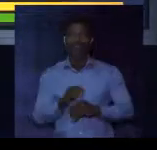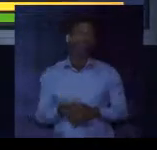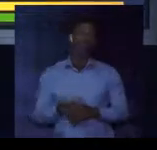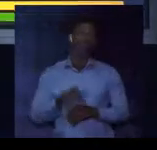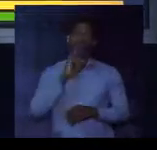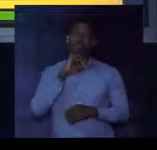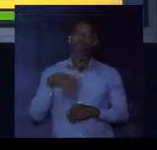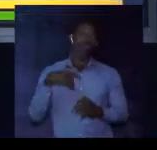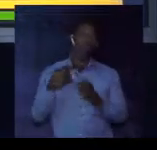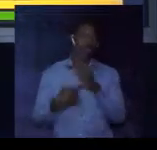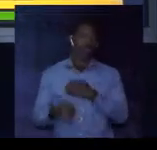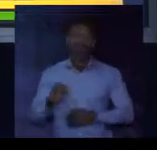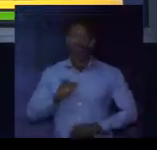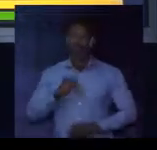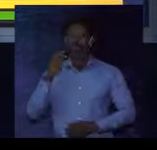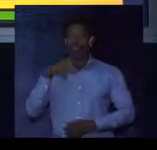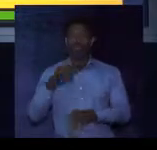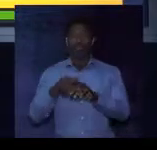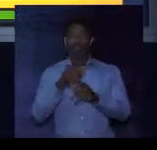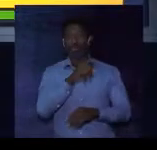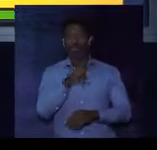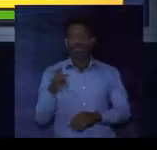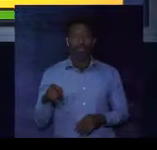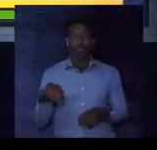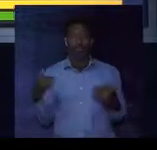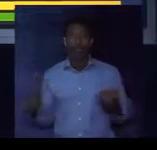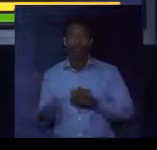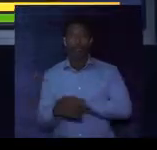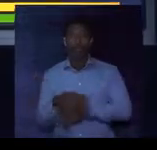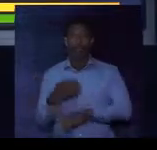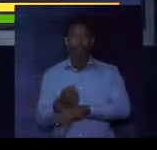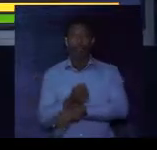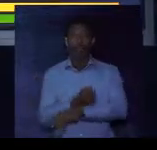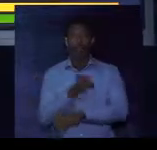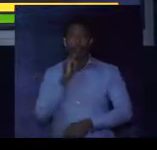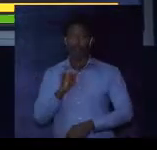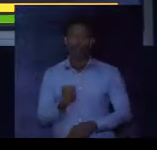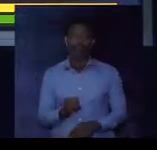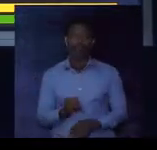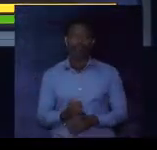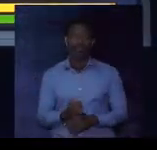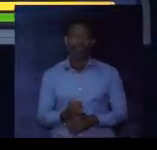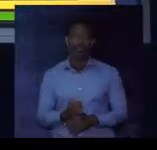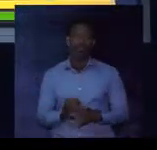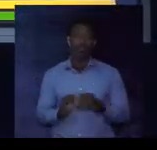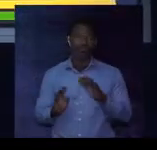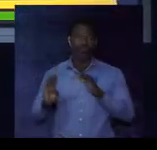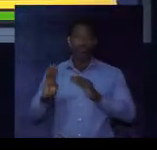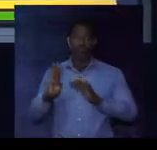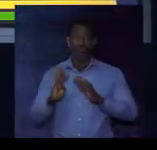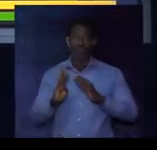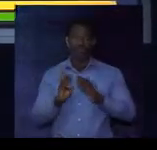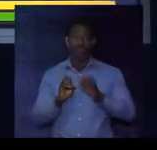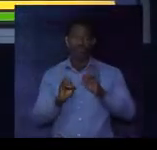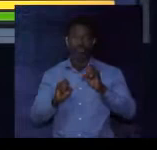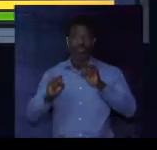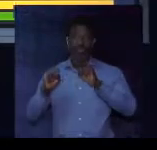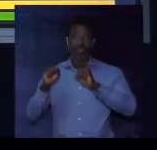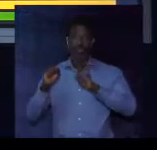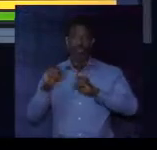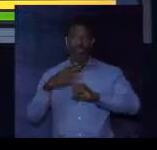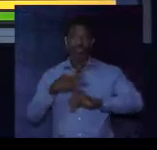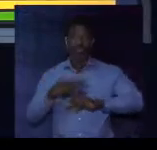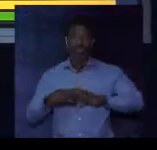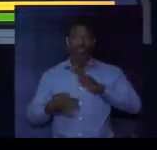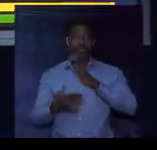attention. 100% attention is what I need from you. Today's subject is Basic Science and Technology.